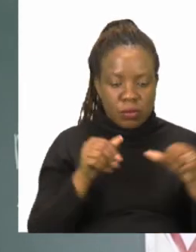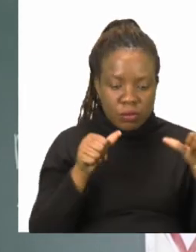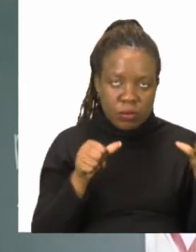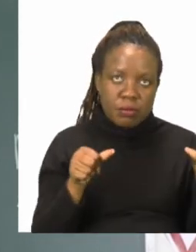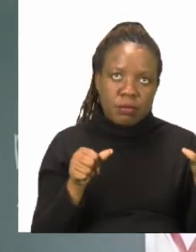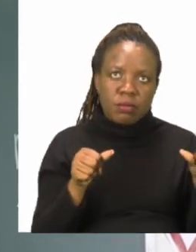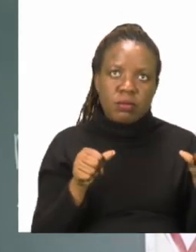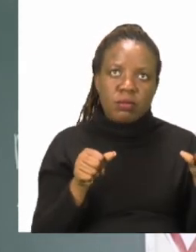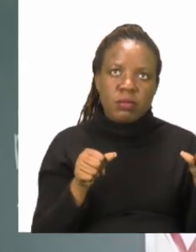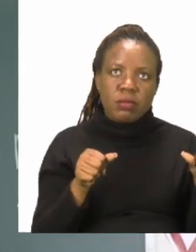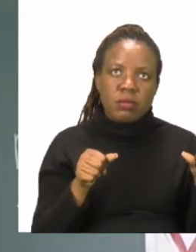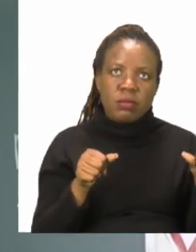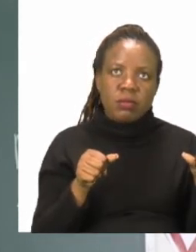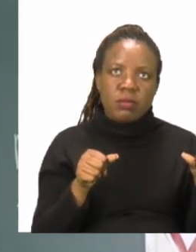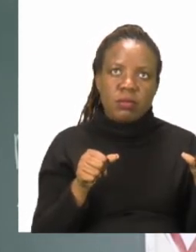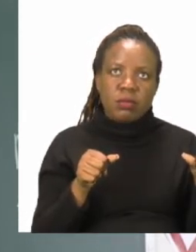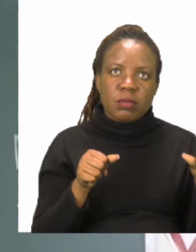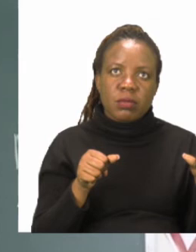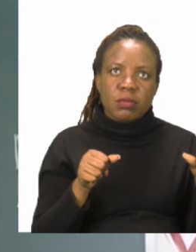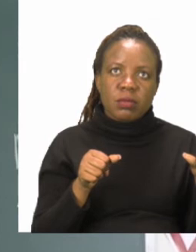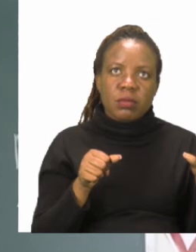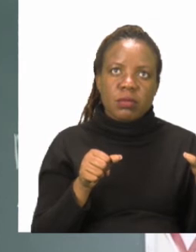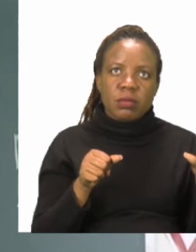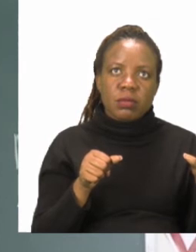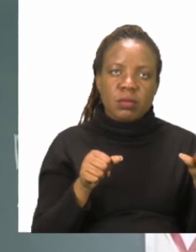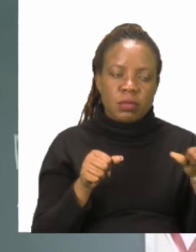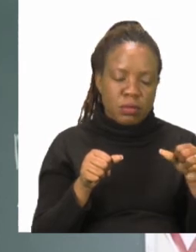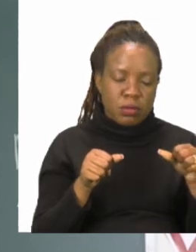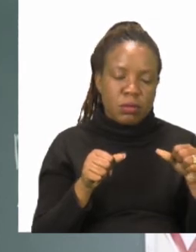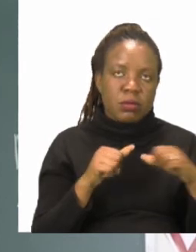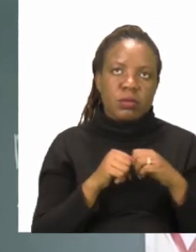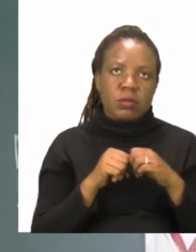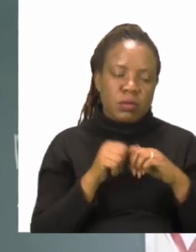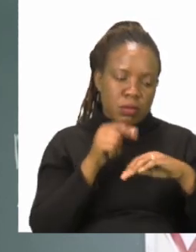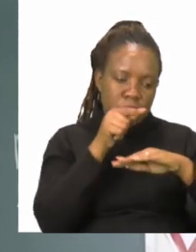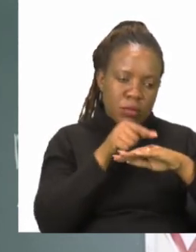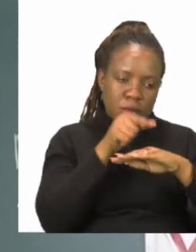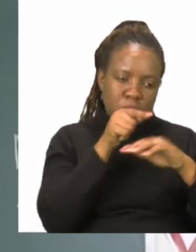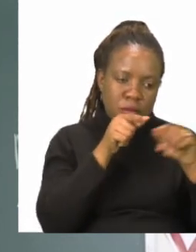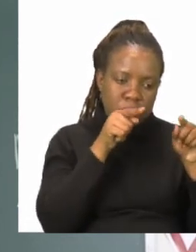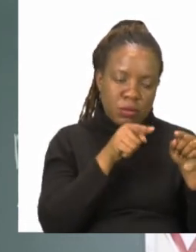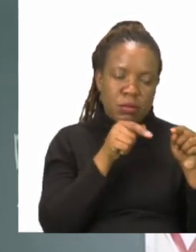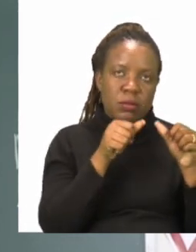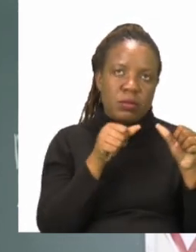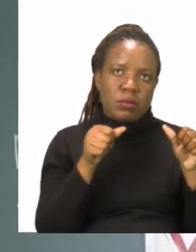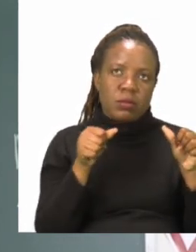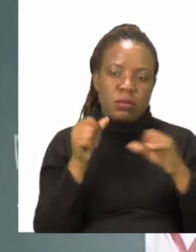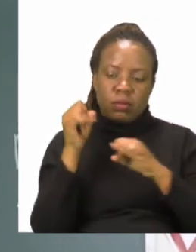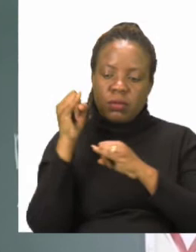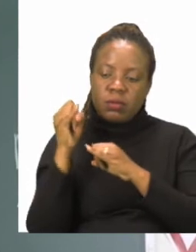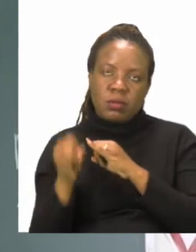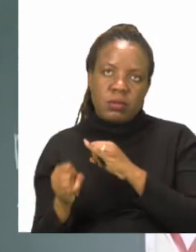and then you indicate where your object starts and then you look at where your